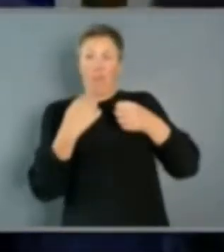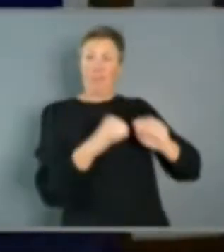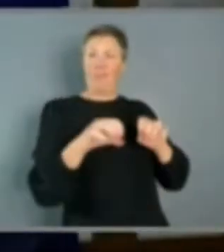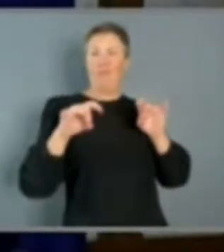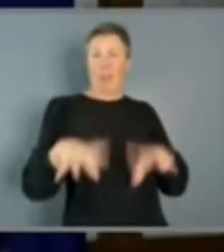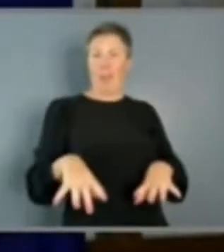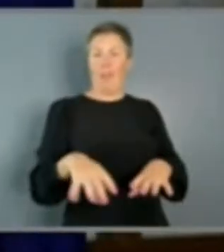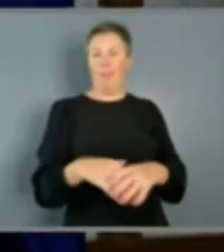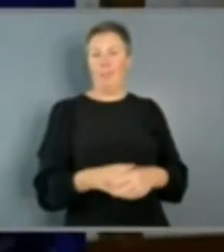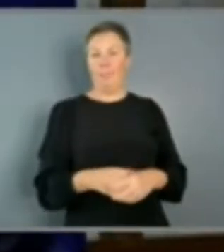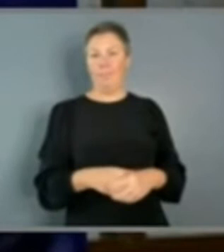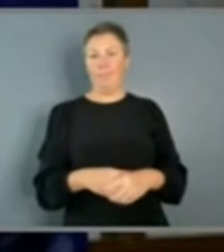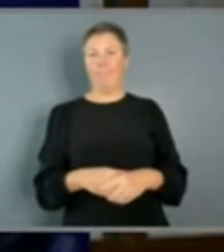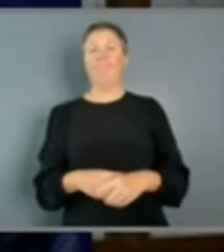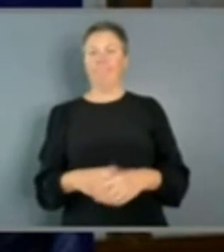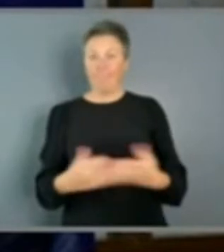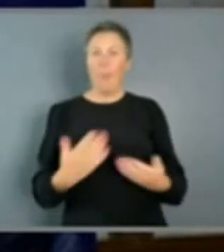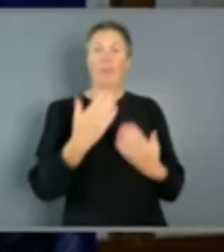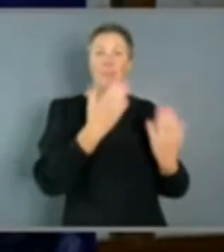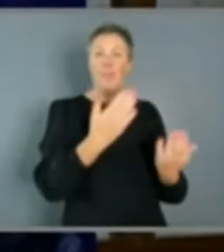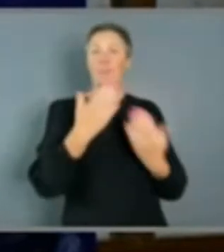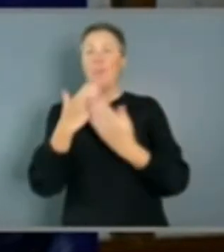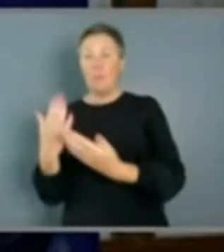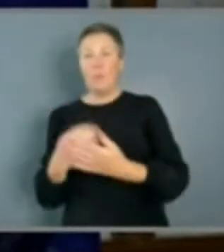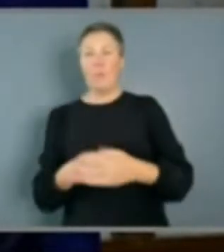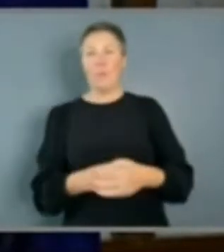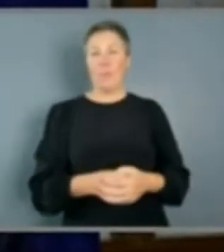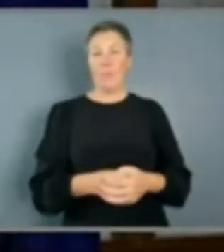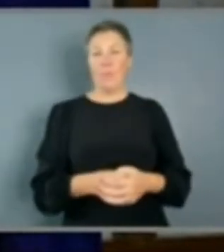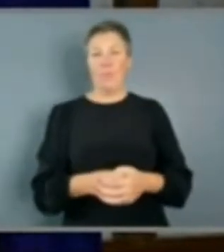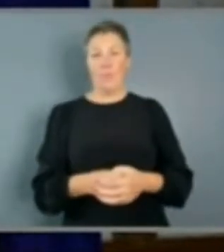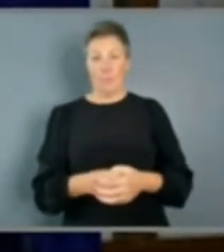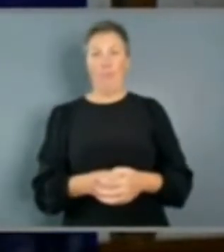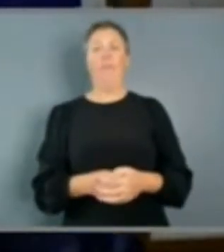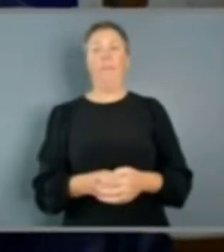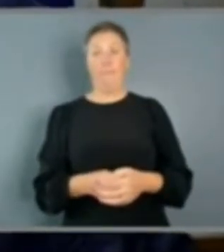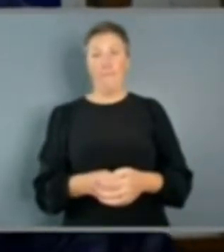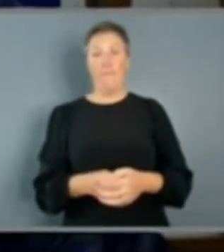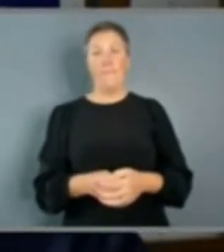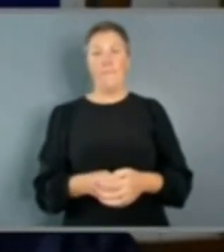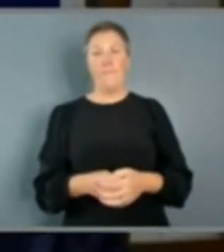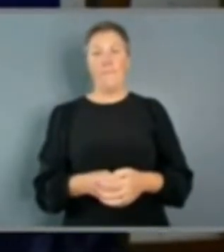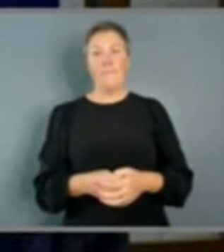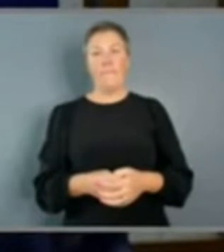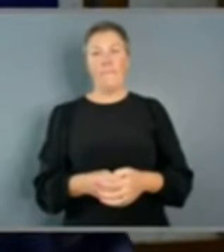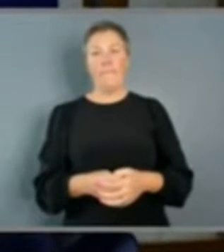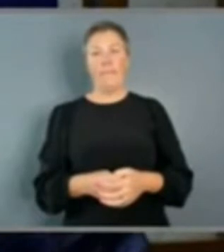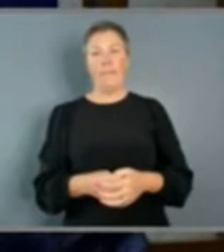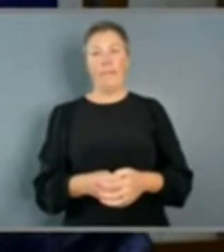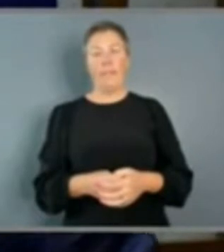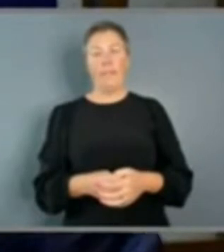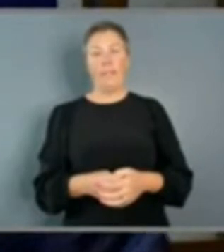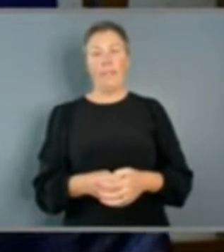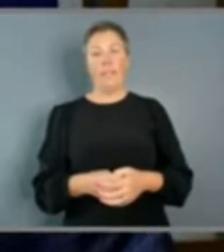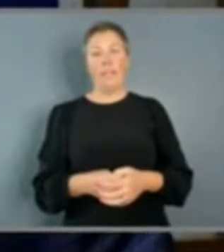Thanks very much, Prime Minister. Thank you very much, Dr. Kelly. I want to reinforce the Prime Minister's observations about the focus we have had since